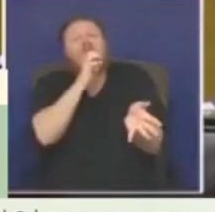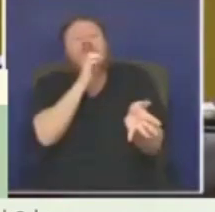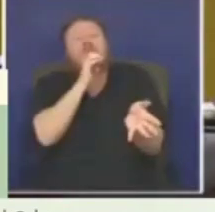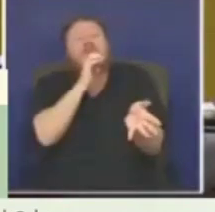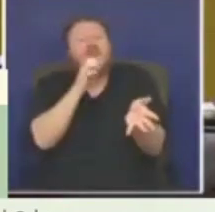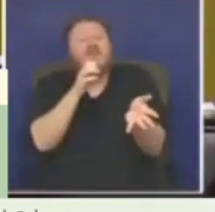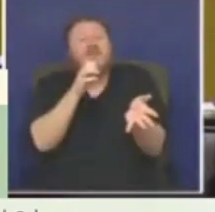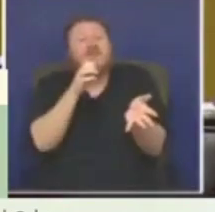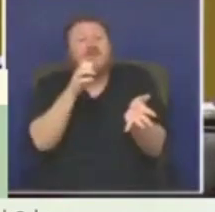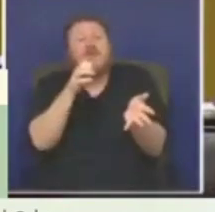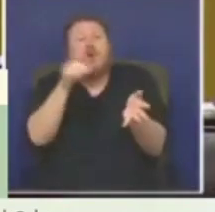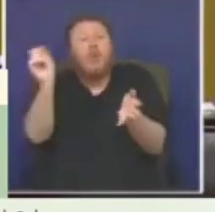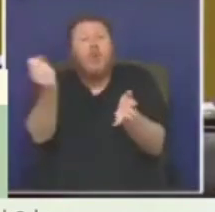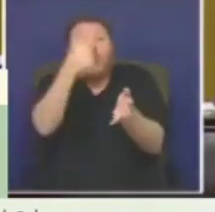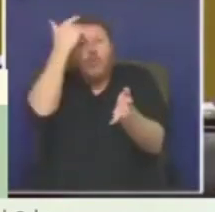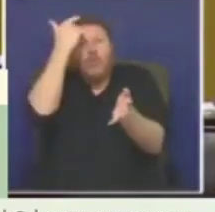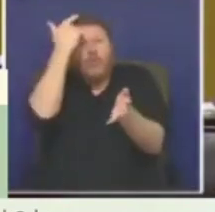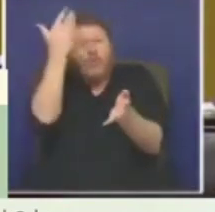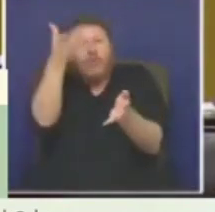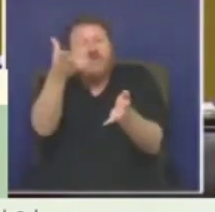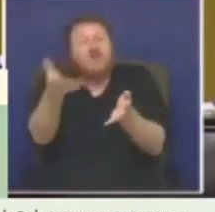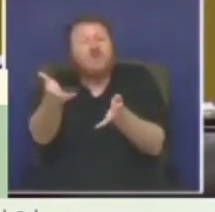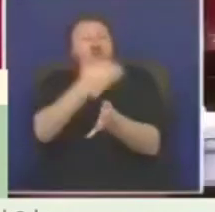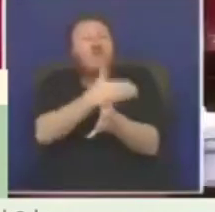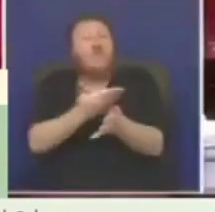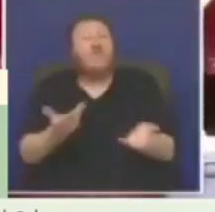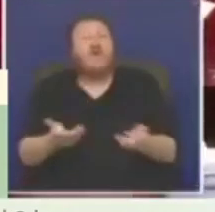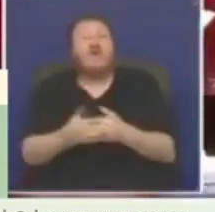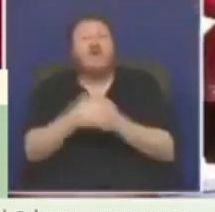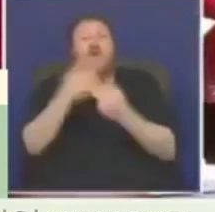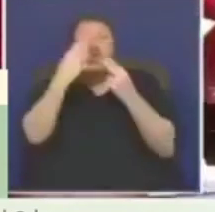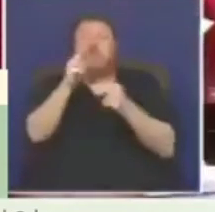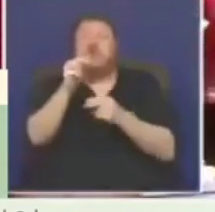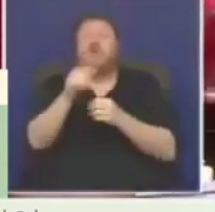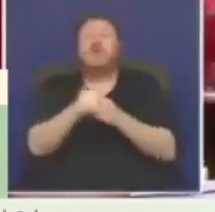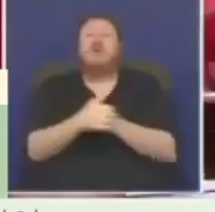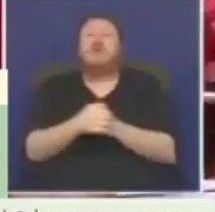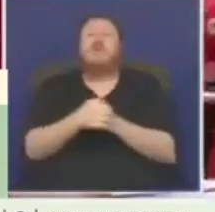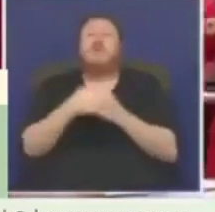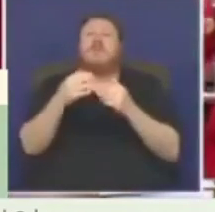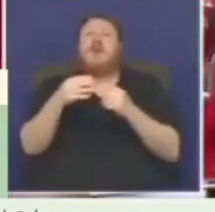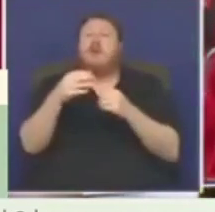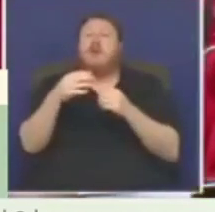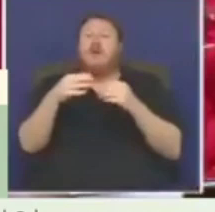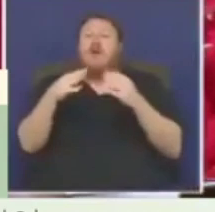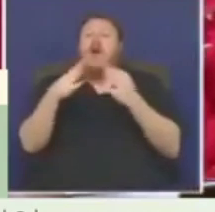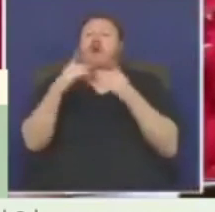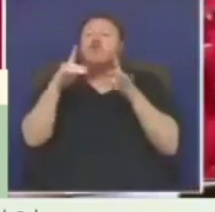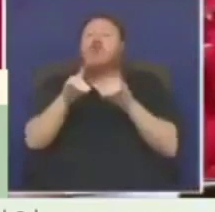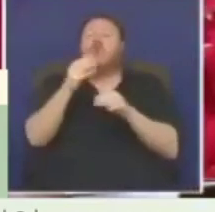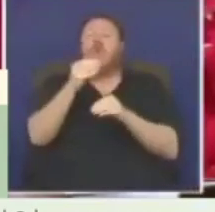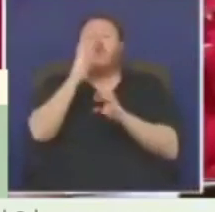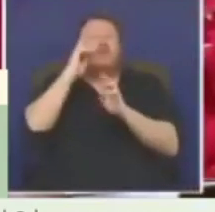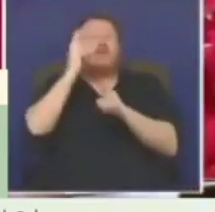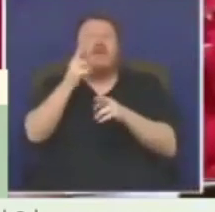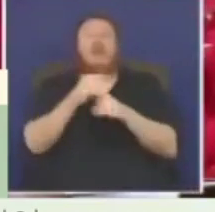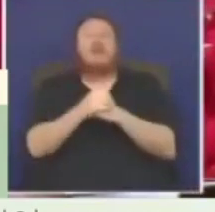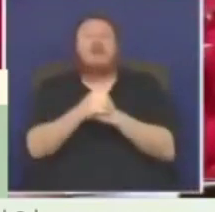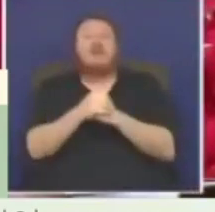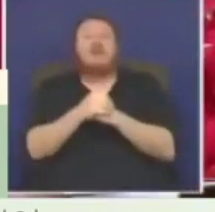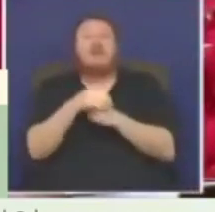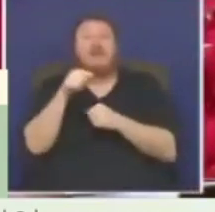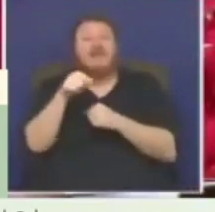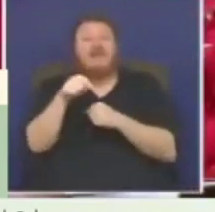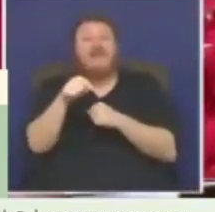were discussions amongst you. Honorable Ndlozi? No, House Chair, with respect, this is